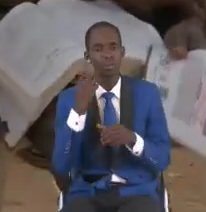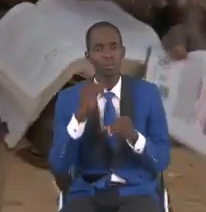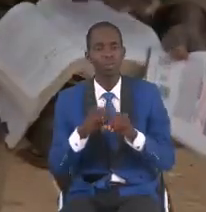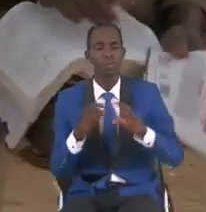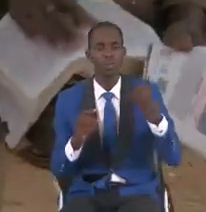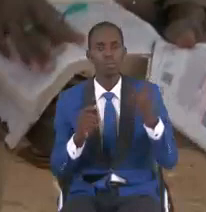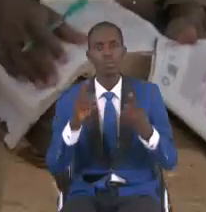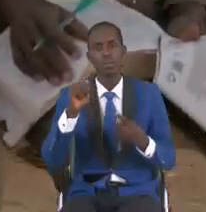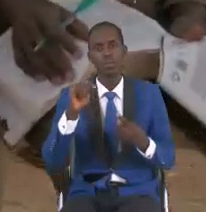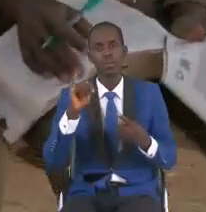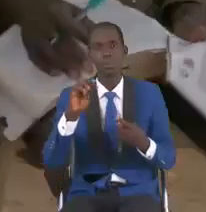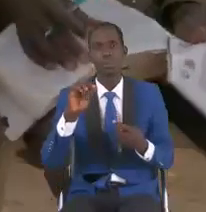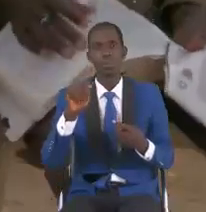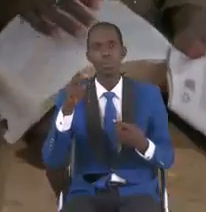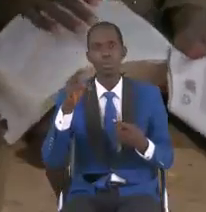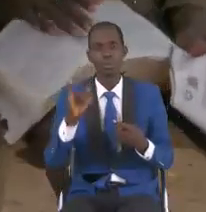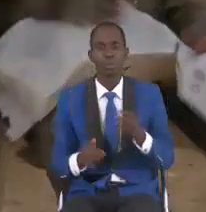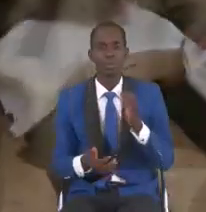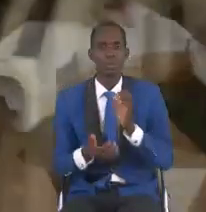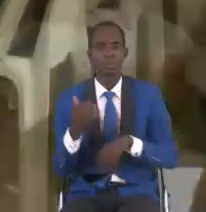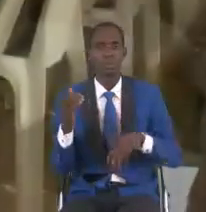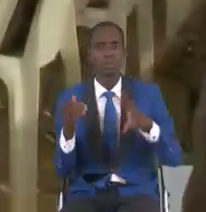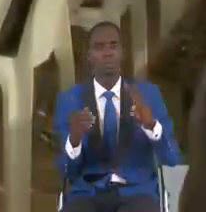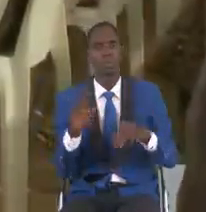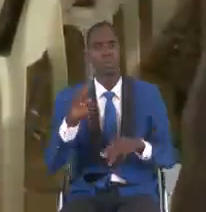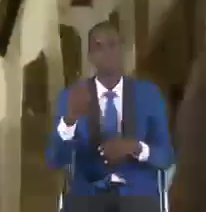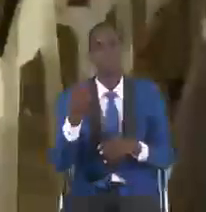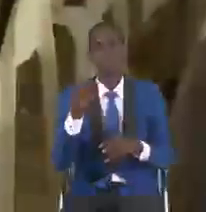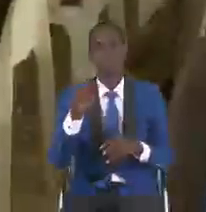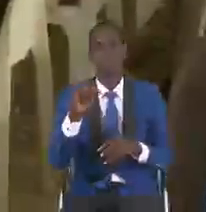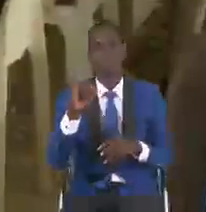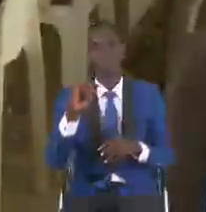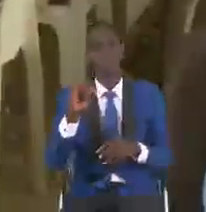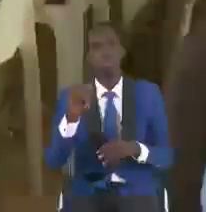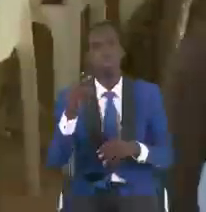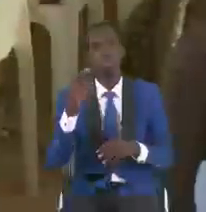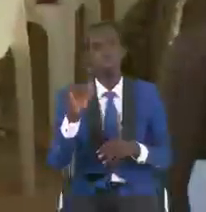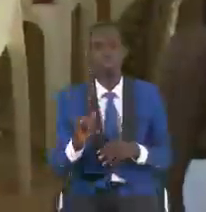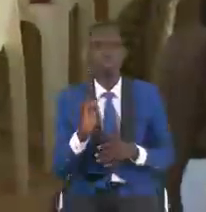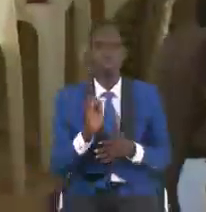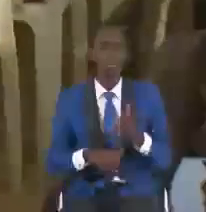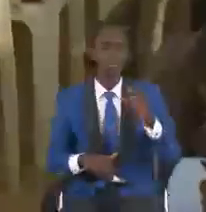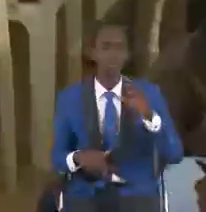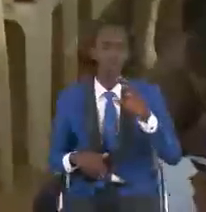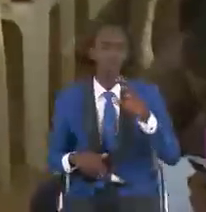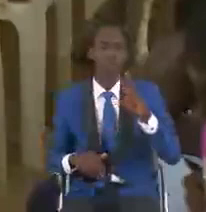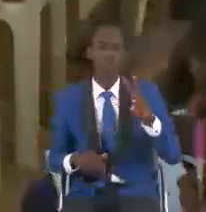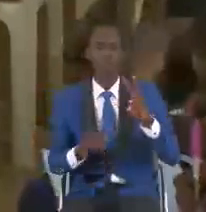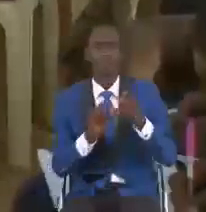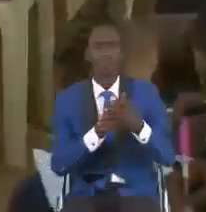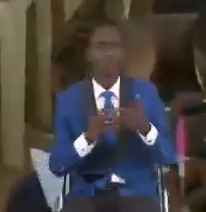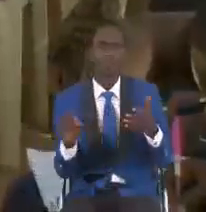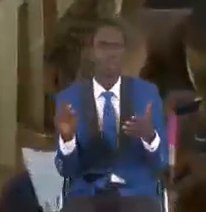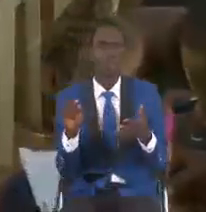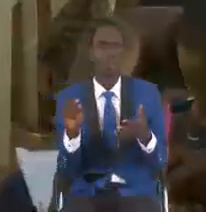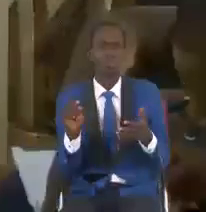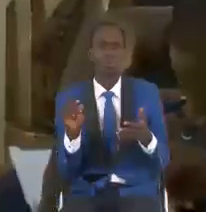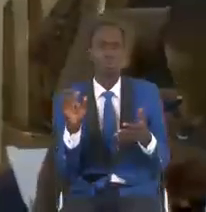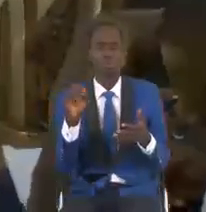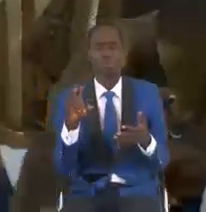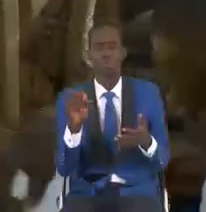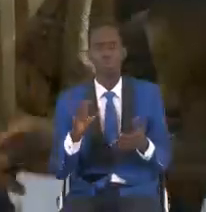chapter 6, reading from verse 12. 1 Timothy chapter 6, verse